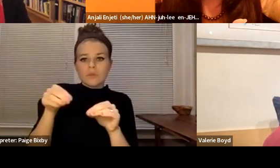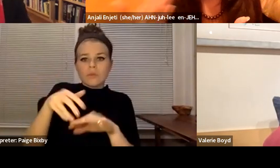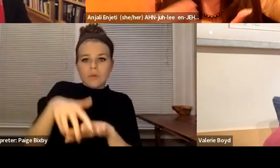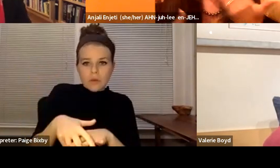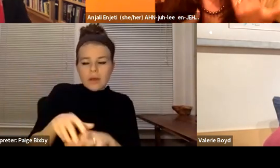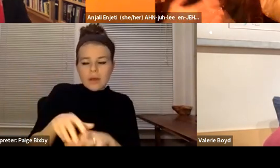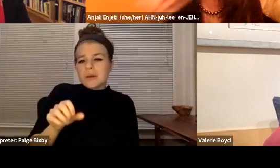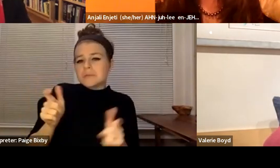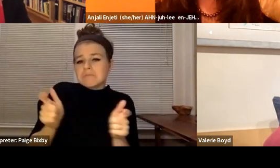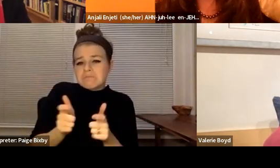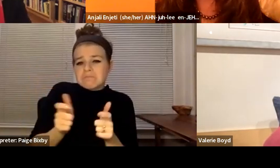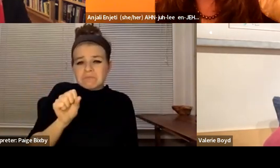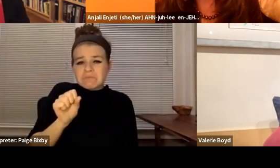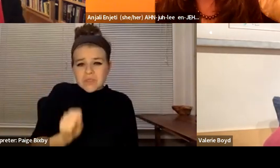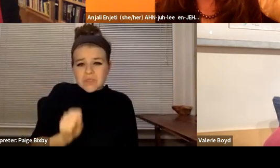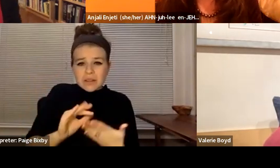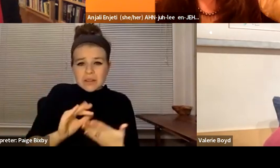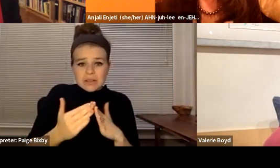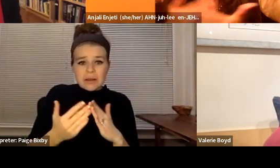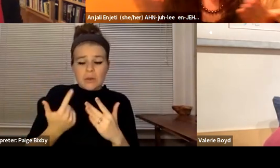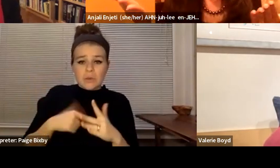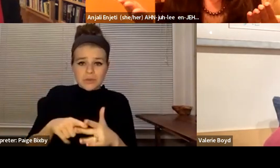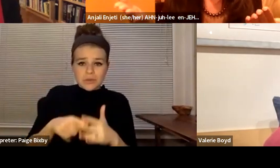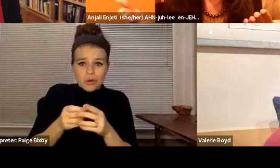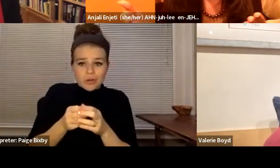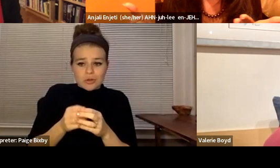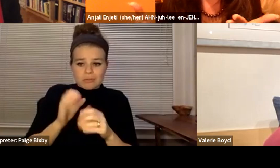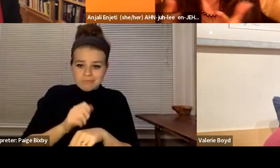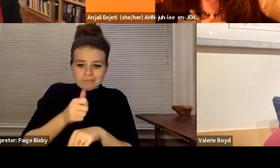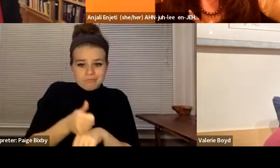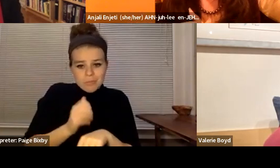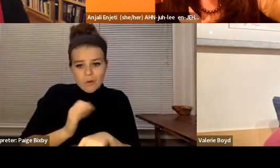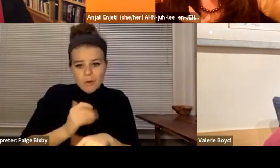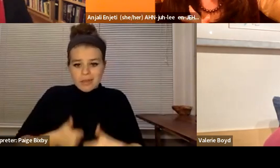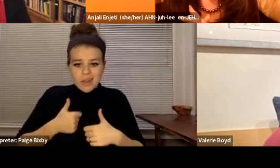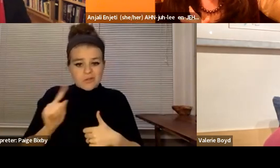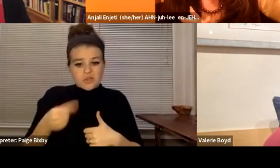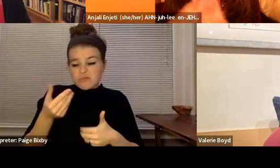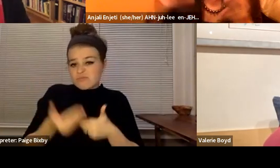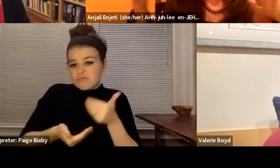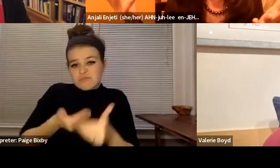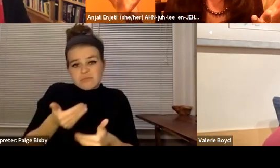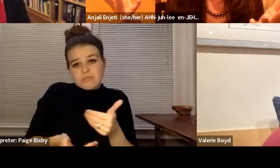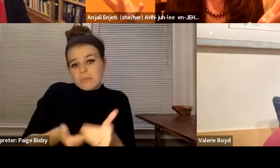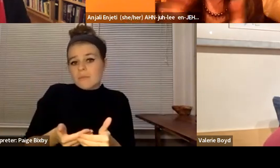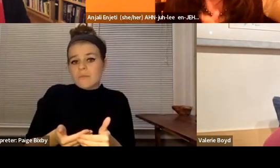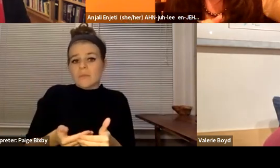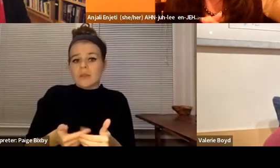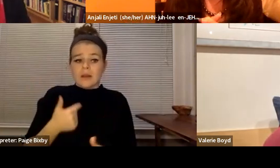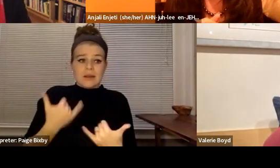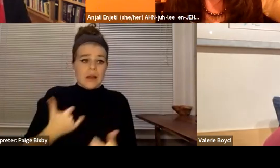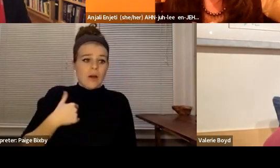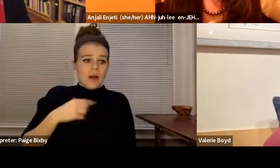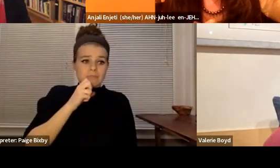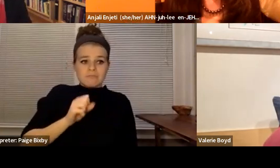southern city, and where we ended up building a life, this is the way it was. So it was quite a long, I mean, I'm 48 years